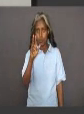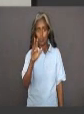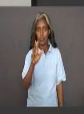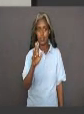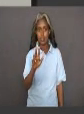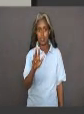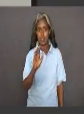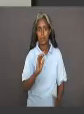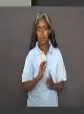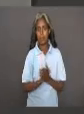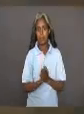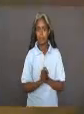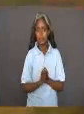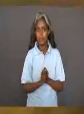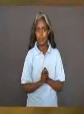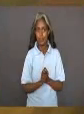3.